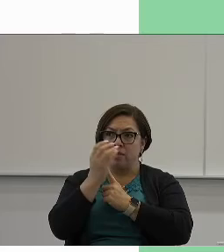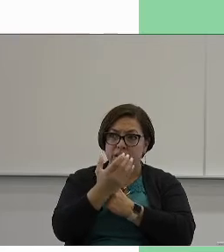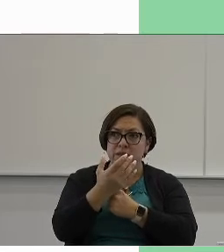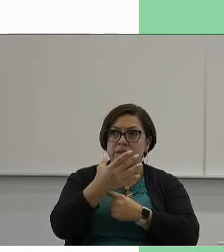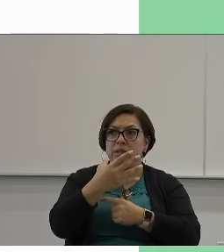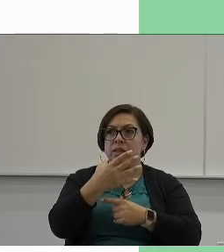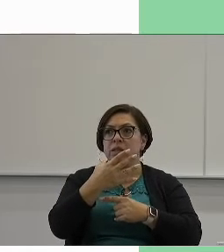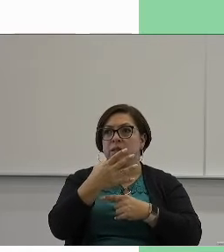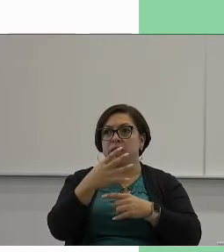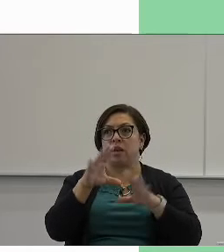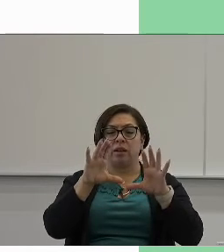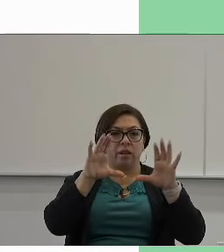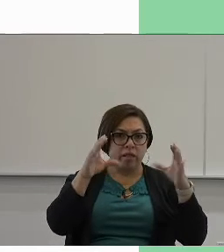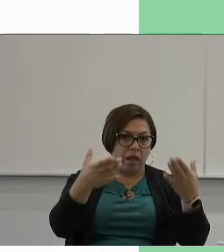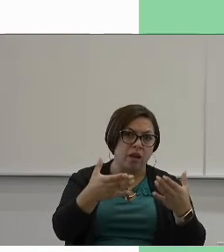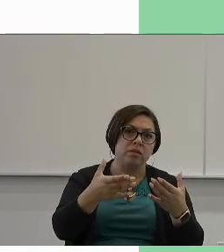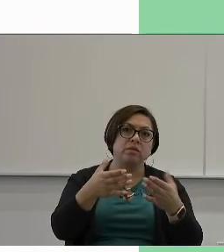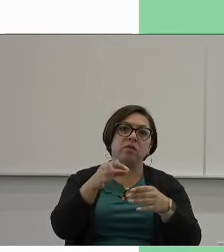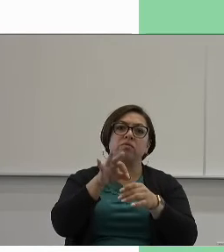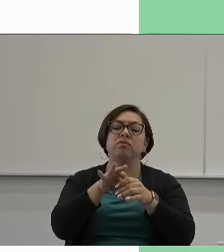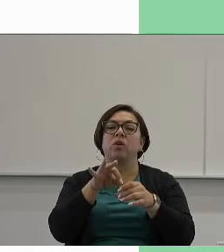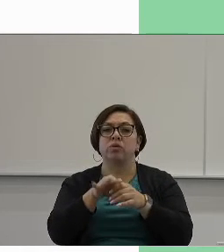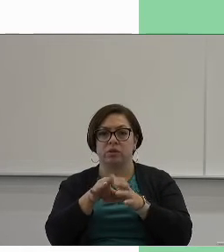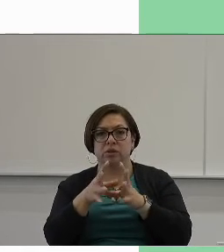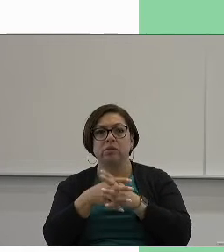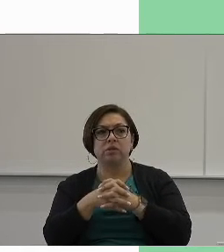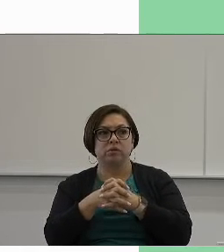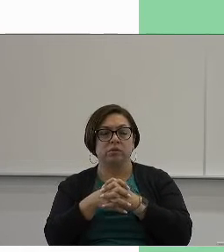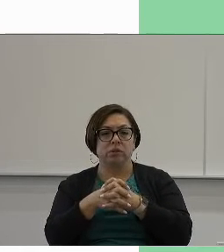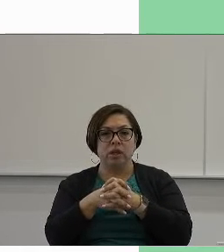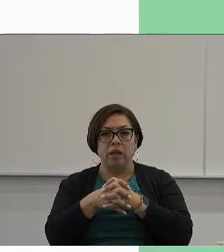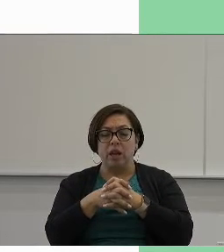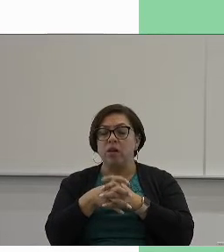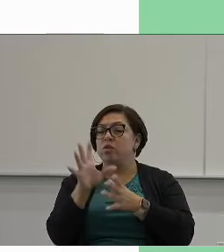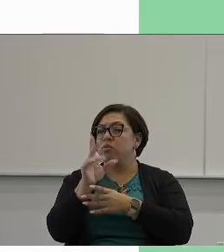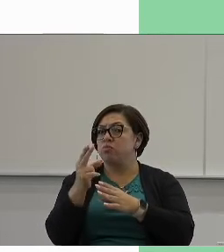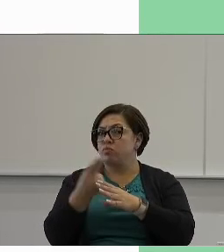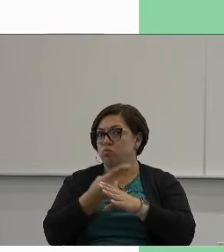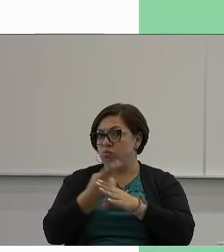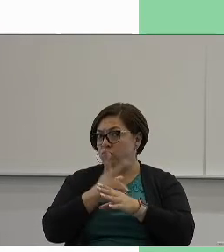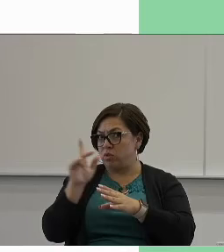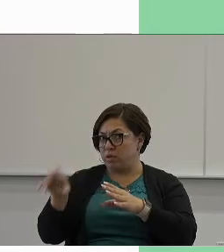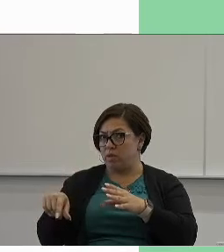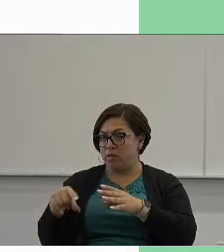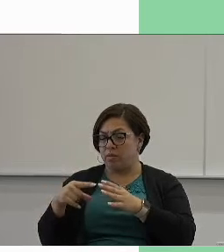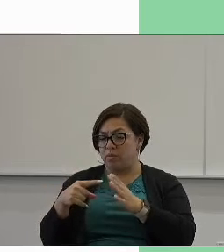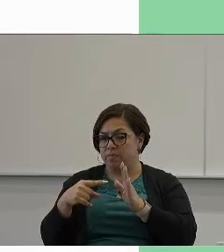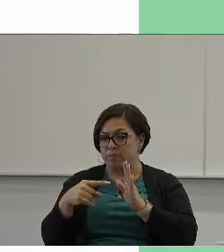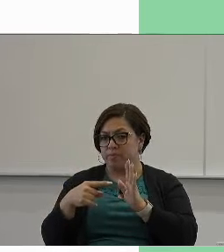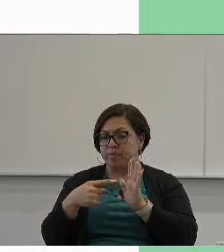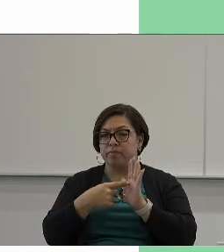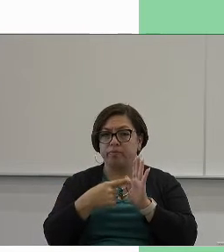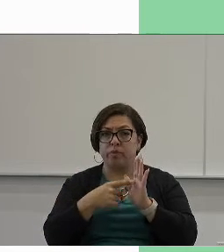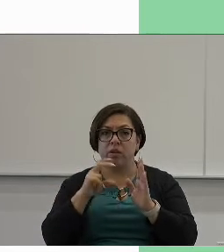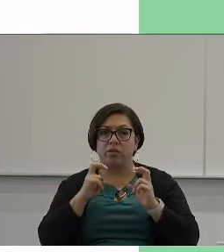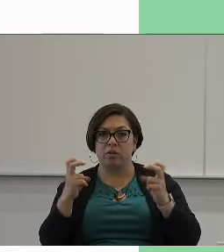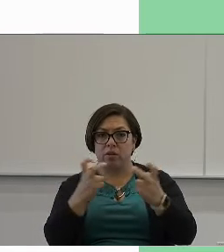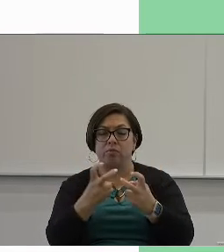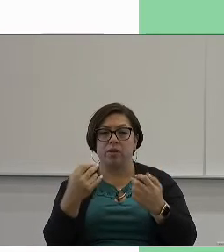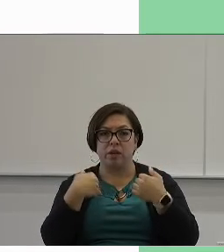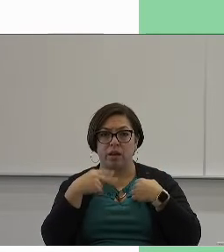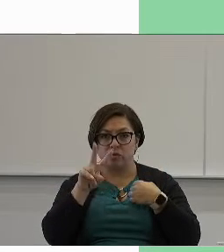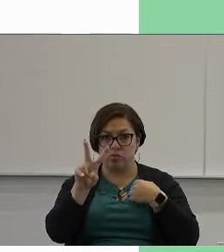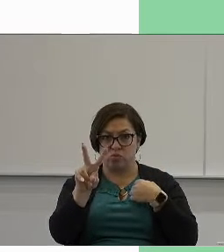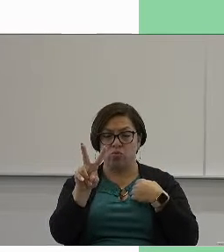And so, based on the current numbers and using those criteria, the committee has put together two plans that